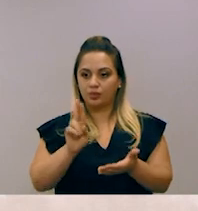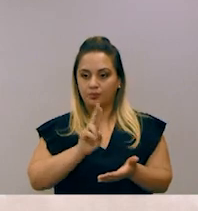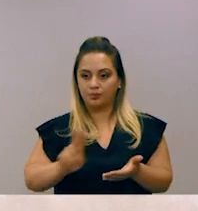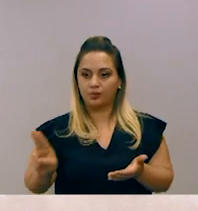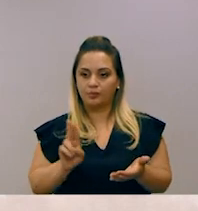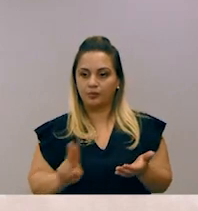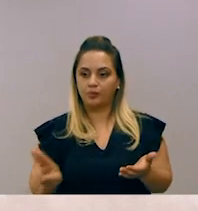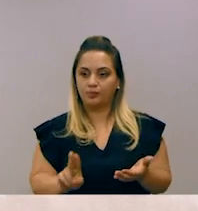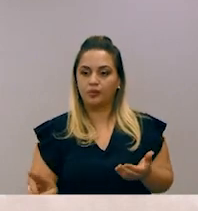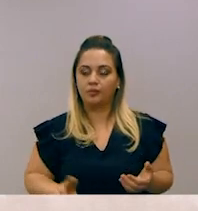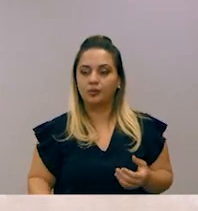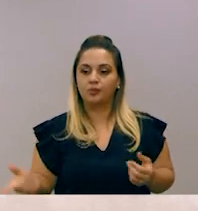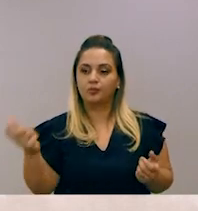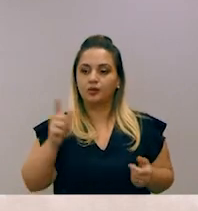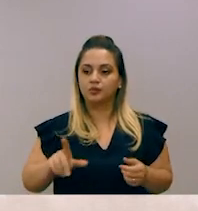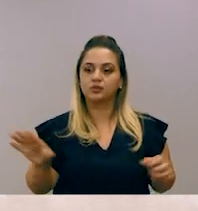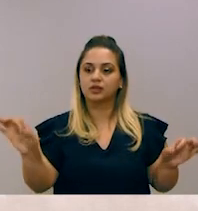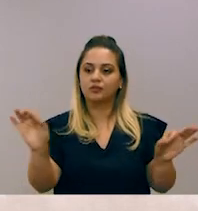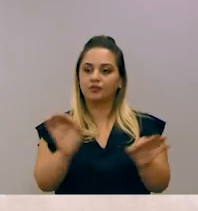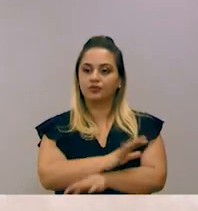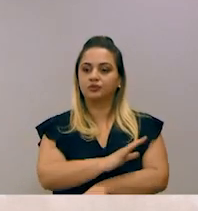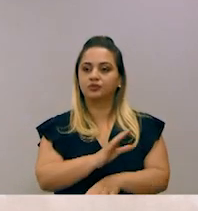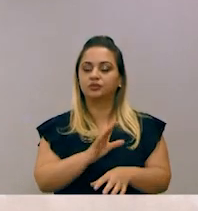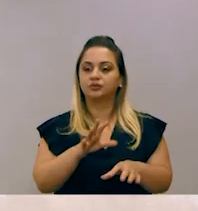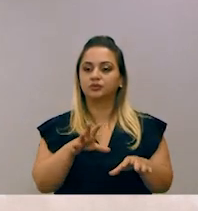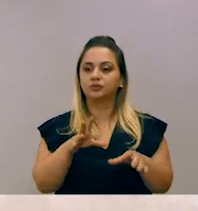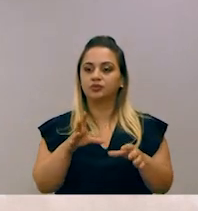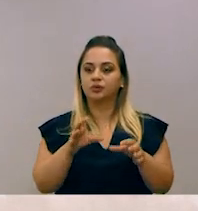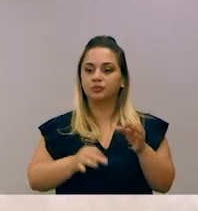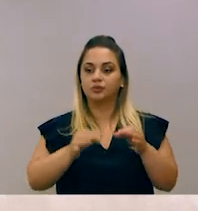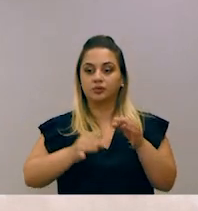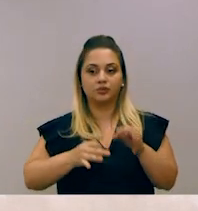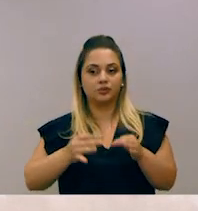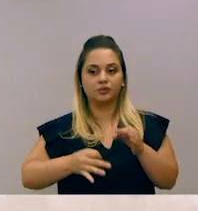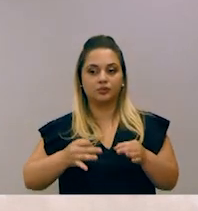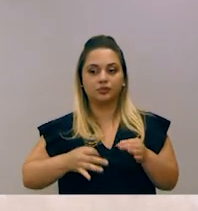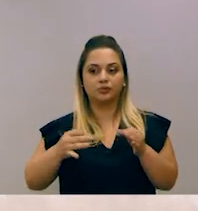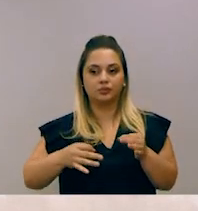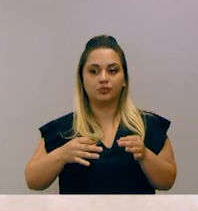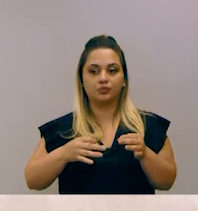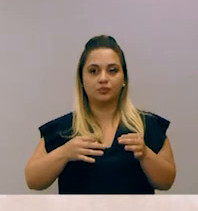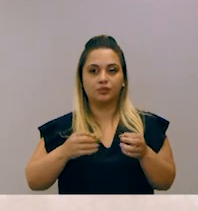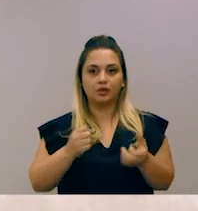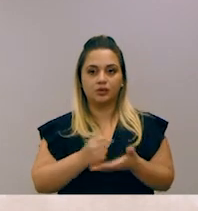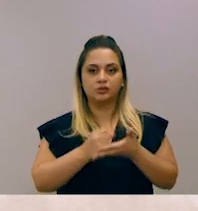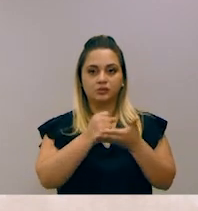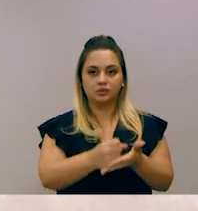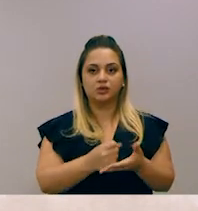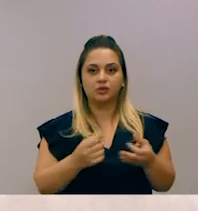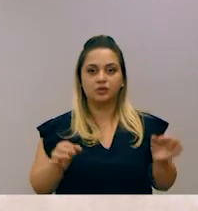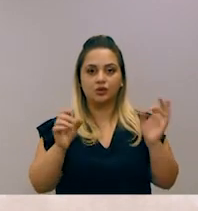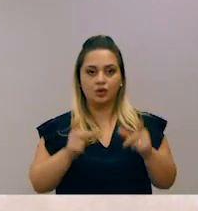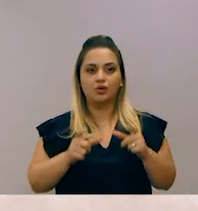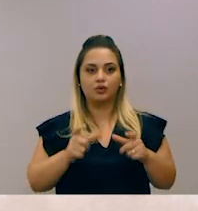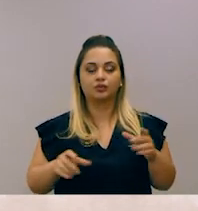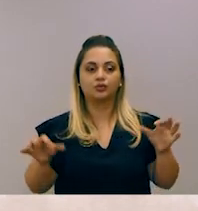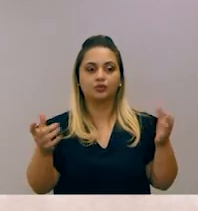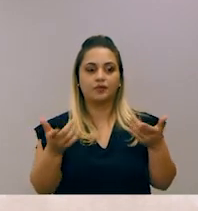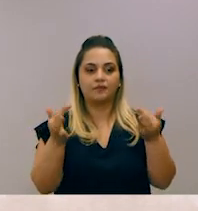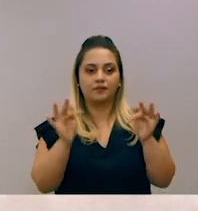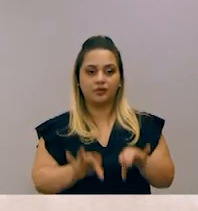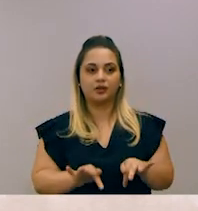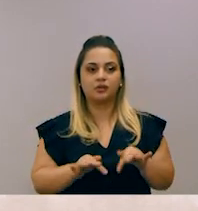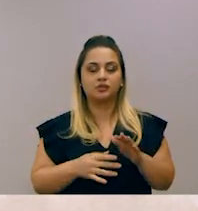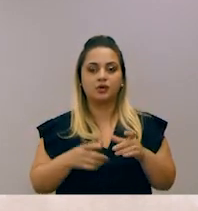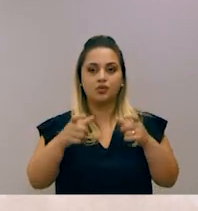the thesis being discussed. And so, when we conclude everything,